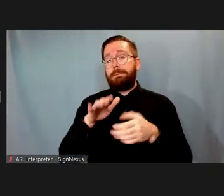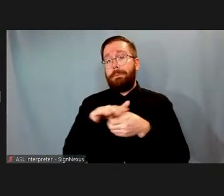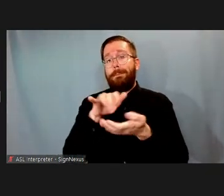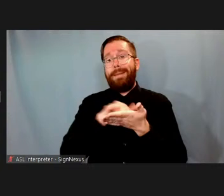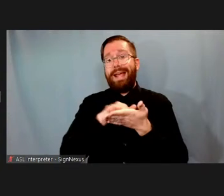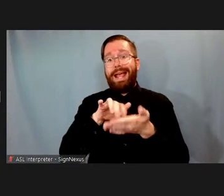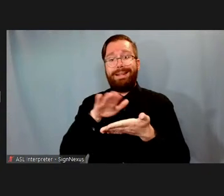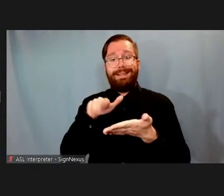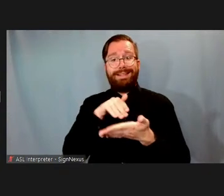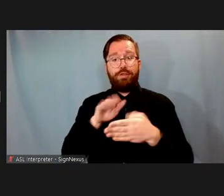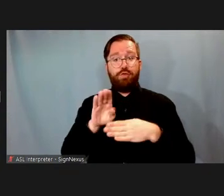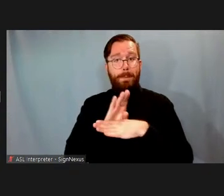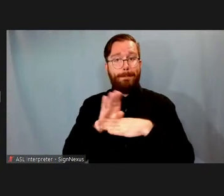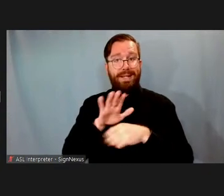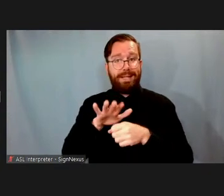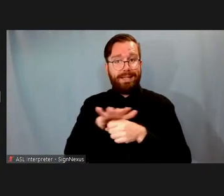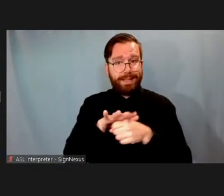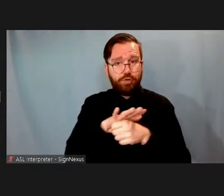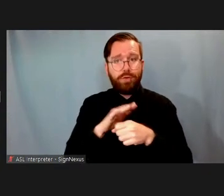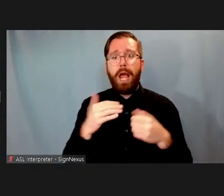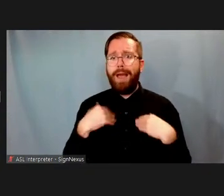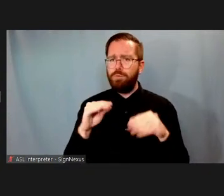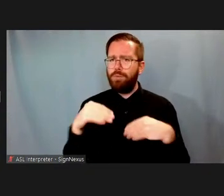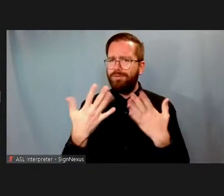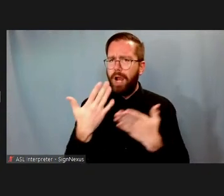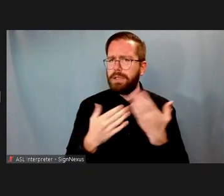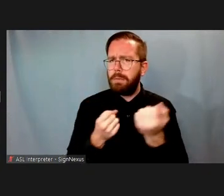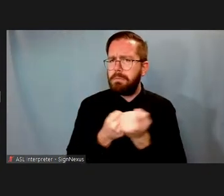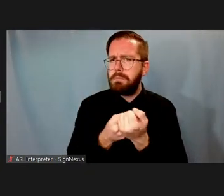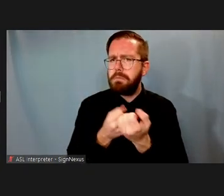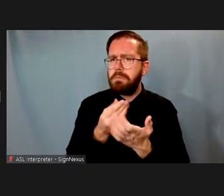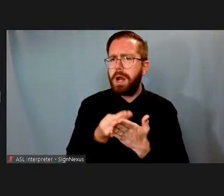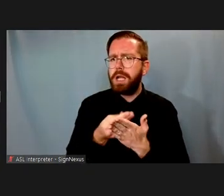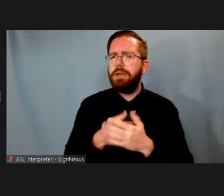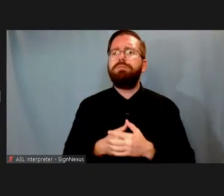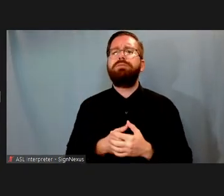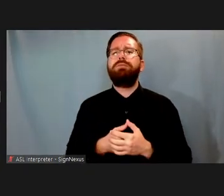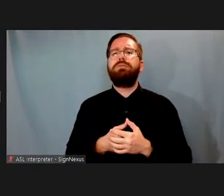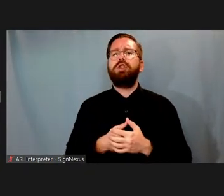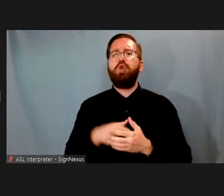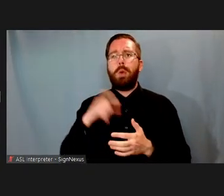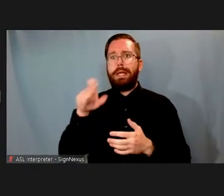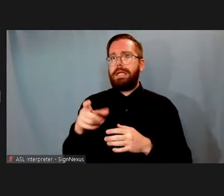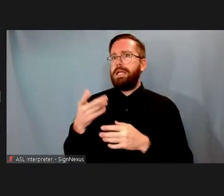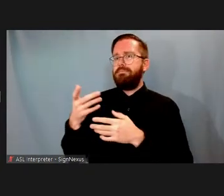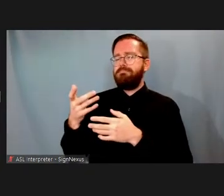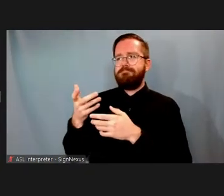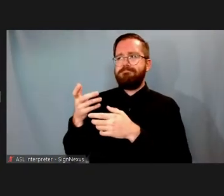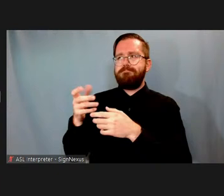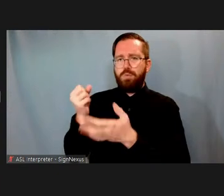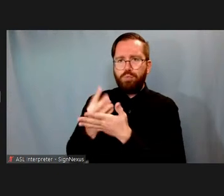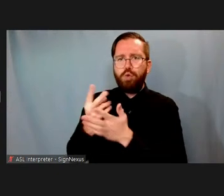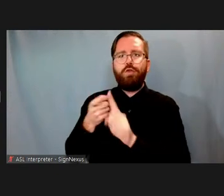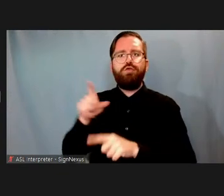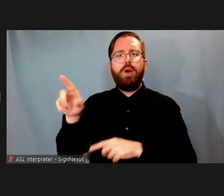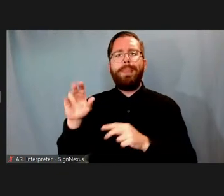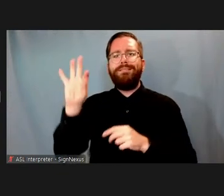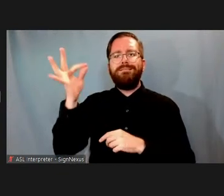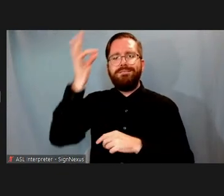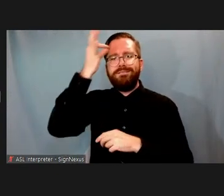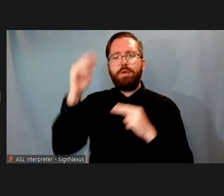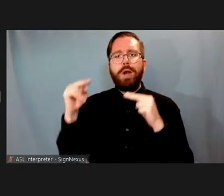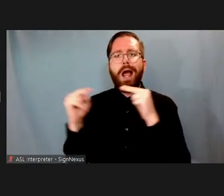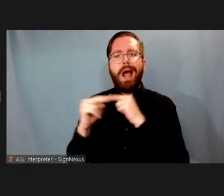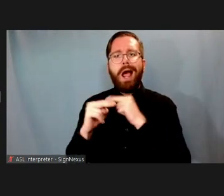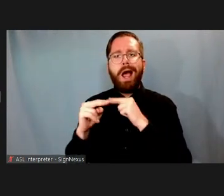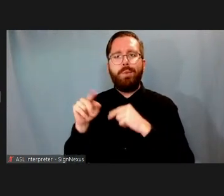federal funds so approval for tolling is needed from the federal highway administration before a federal agency makes a decision the national